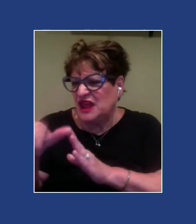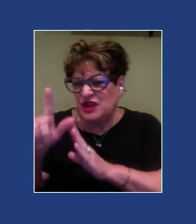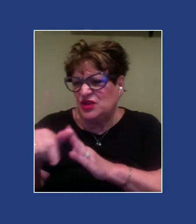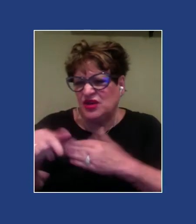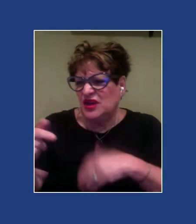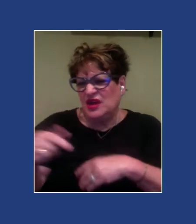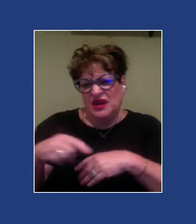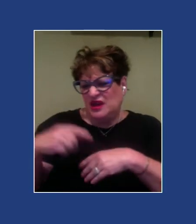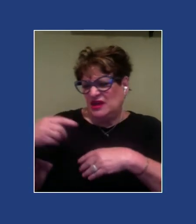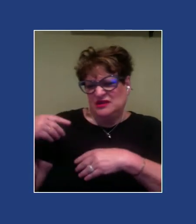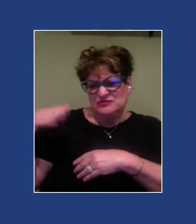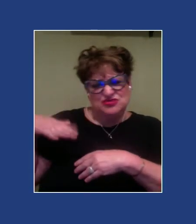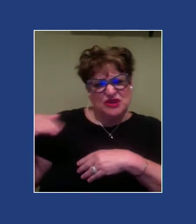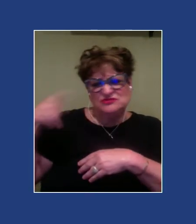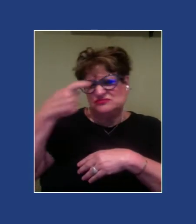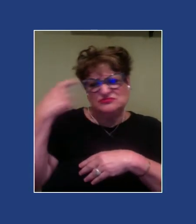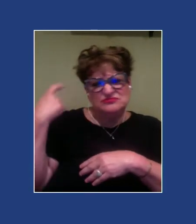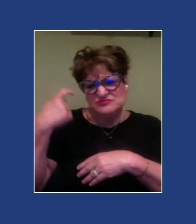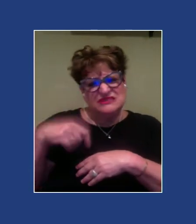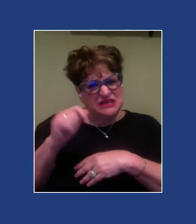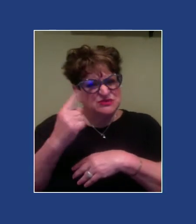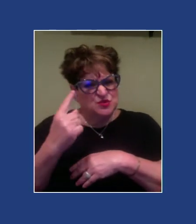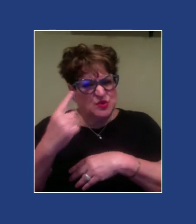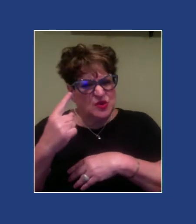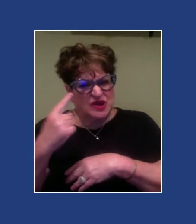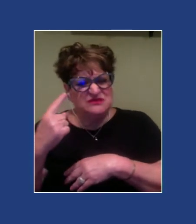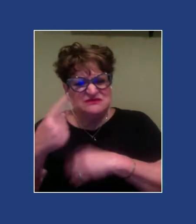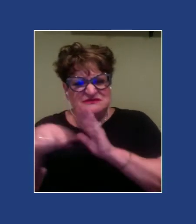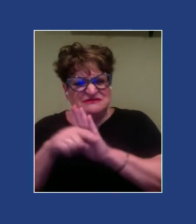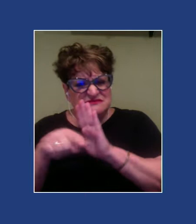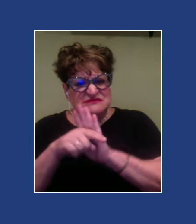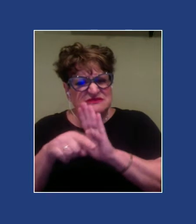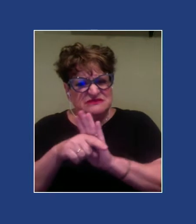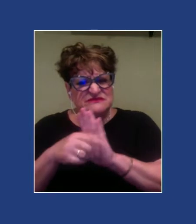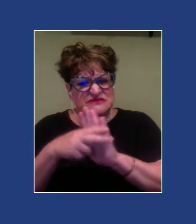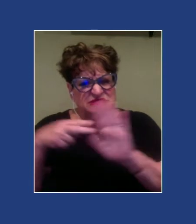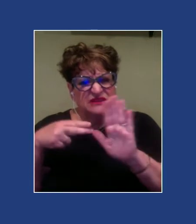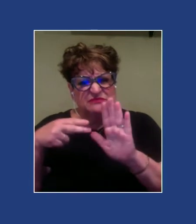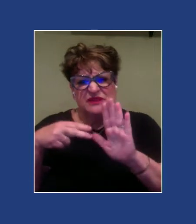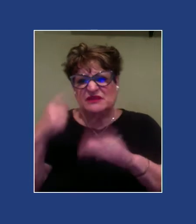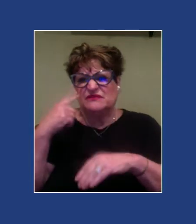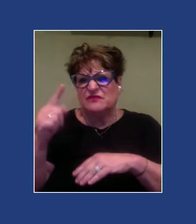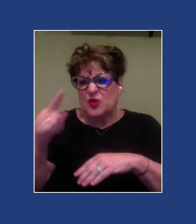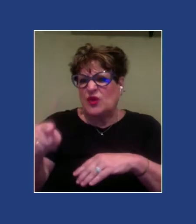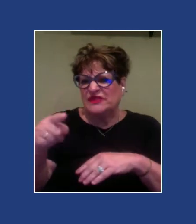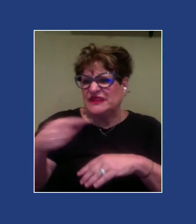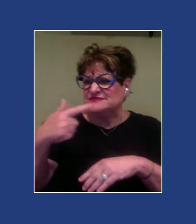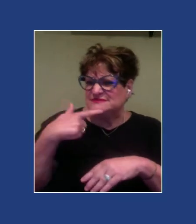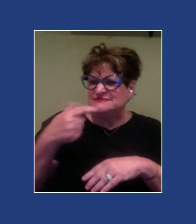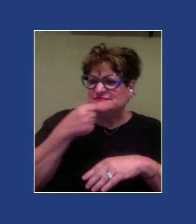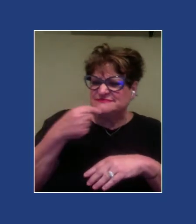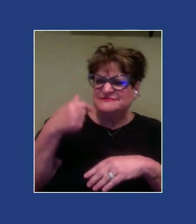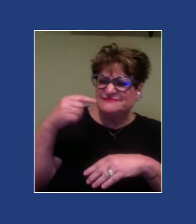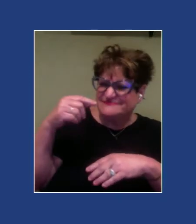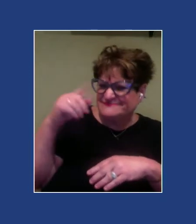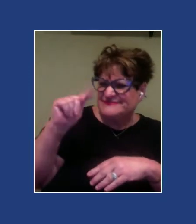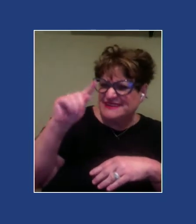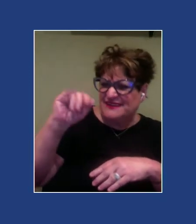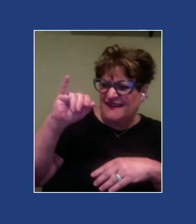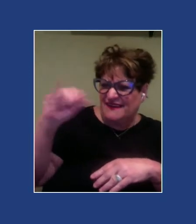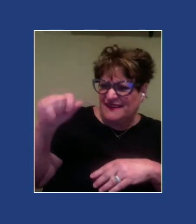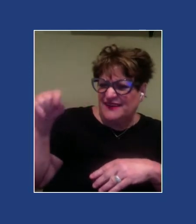is only one of several forms of stigma and abuse experienced by trans and gender diverse people. And this sort of pervasive societal